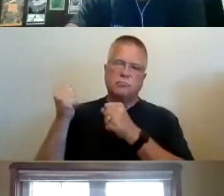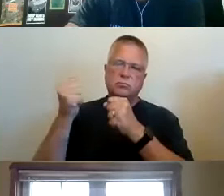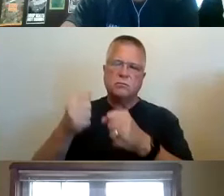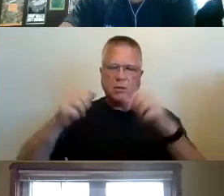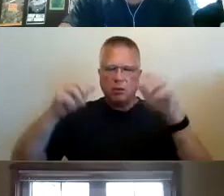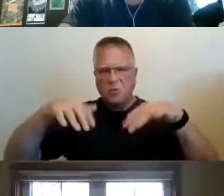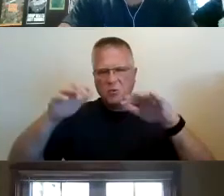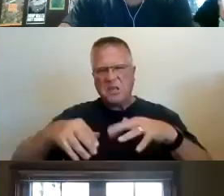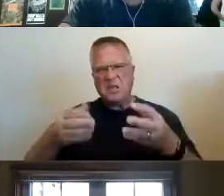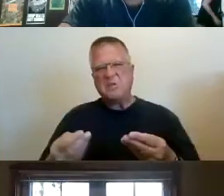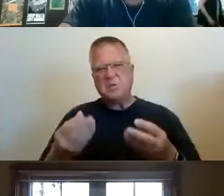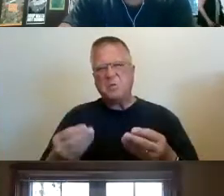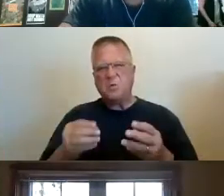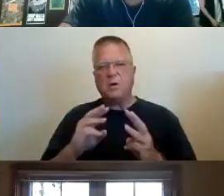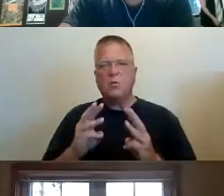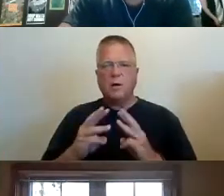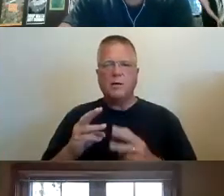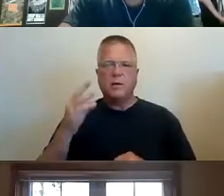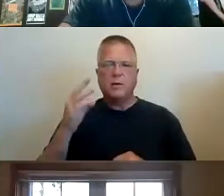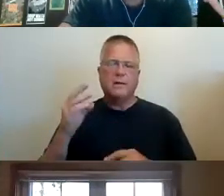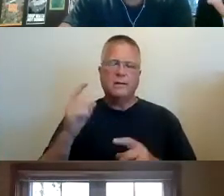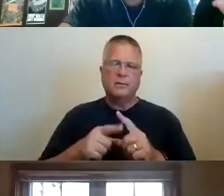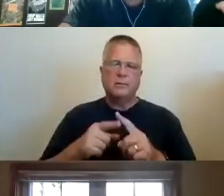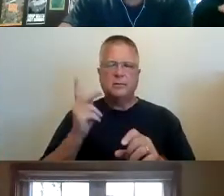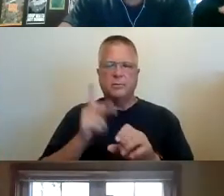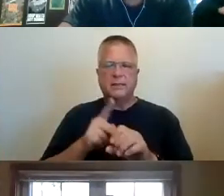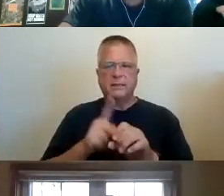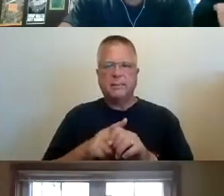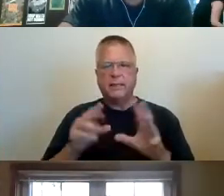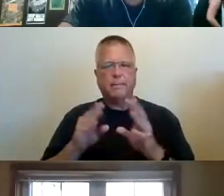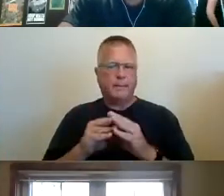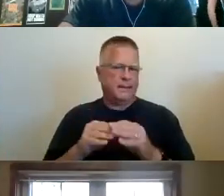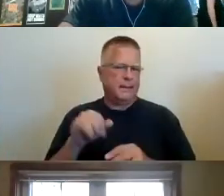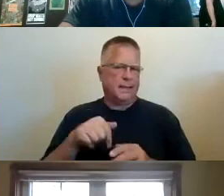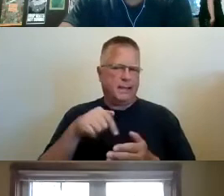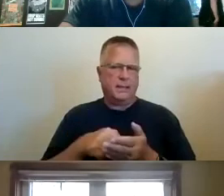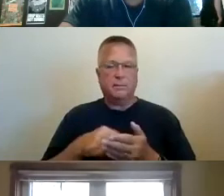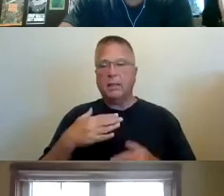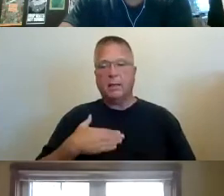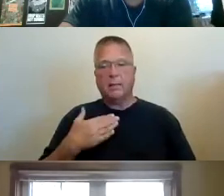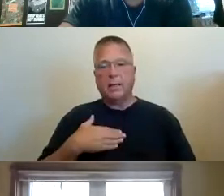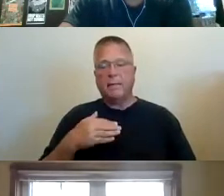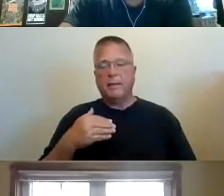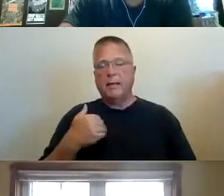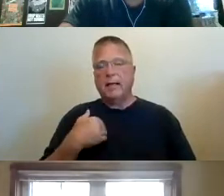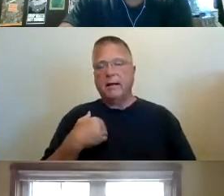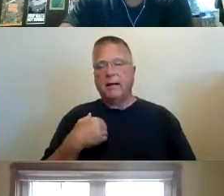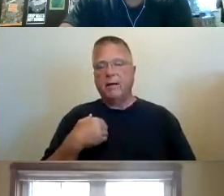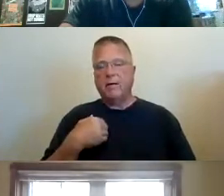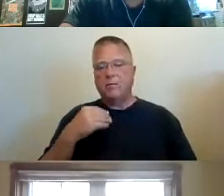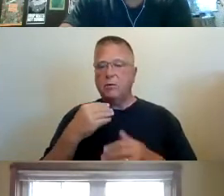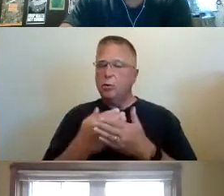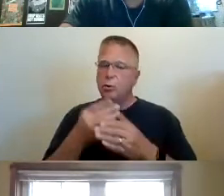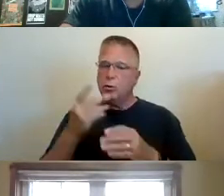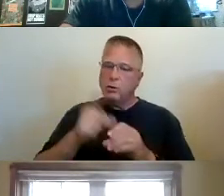wet conditions to participate in things like this. But nonetheless, we're glad to have good participation